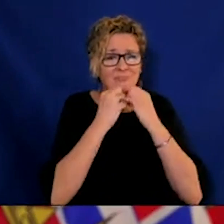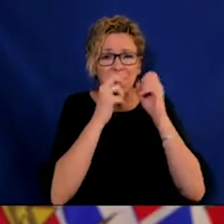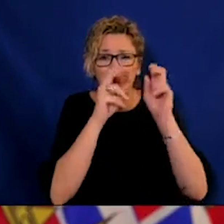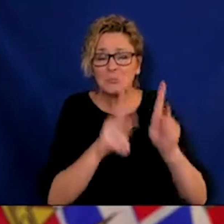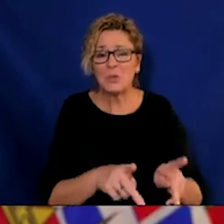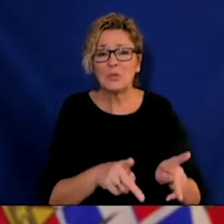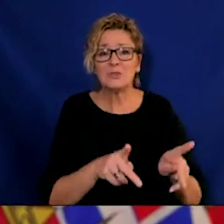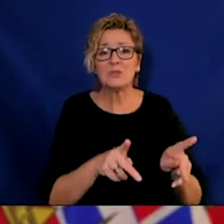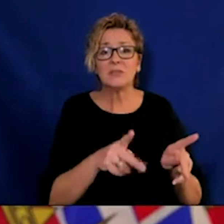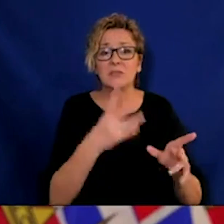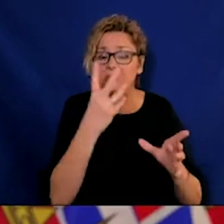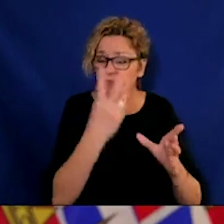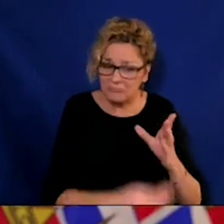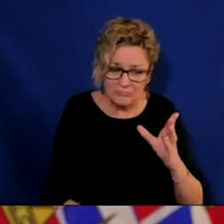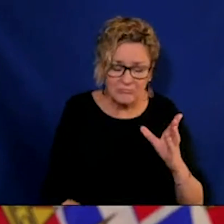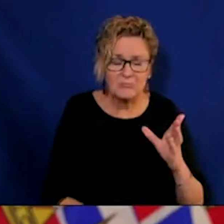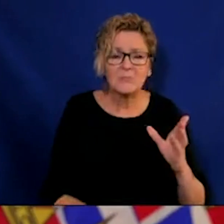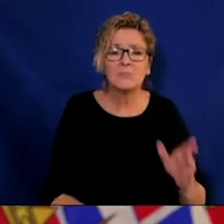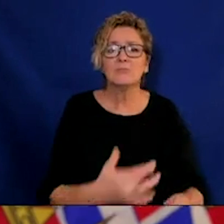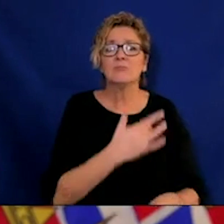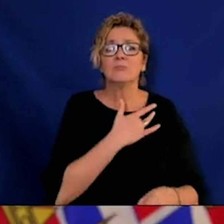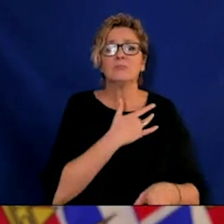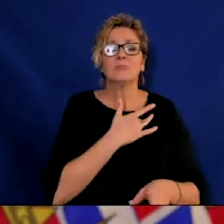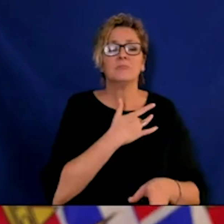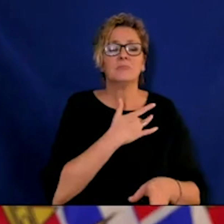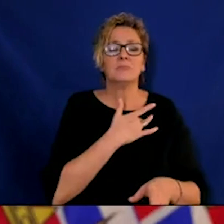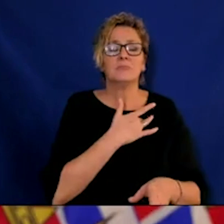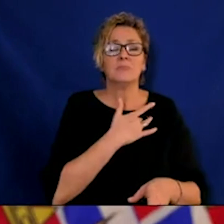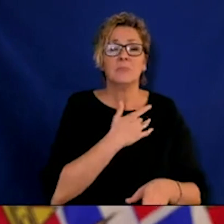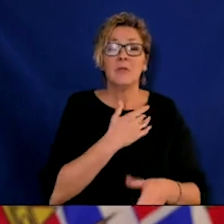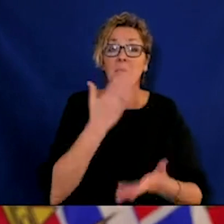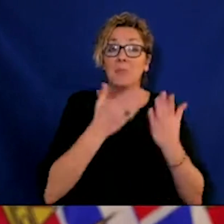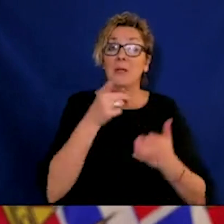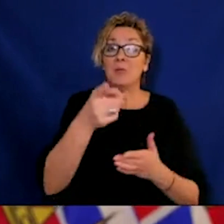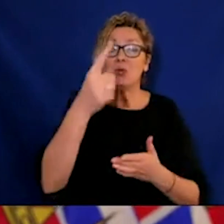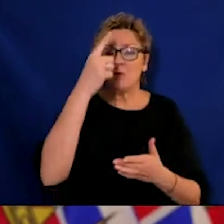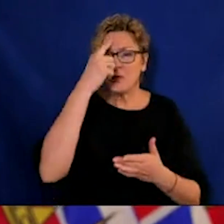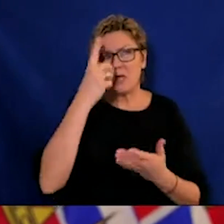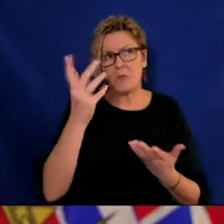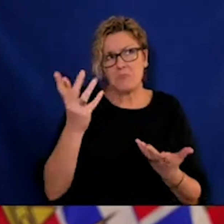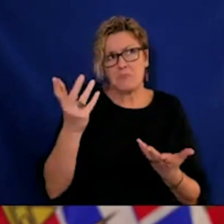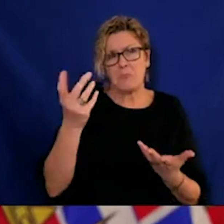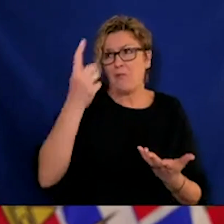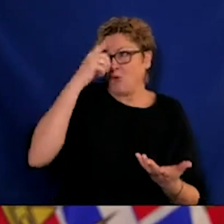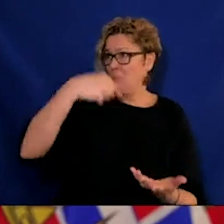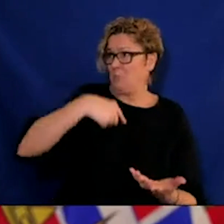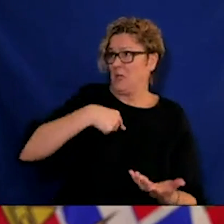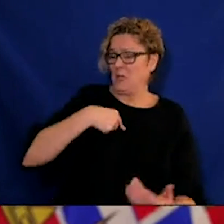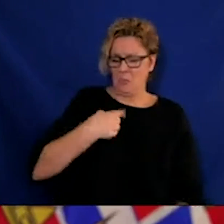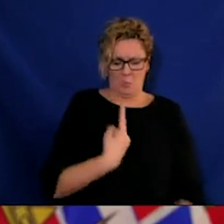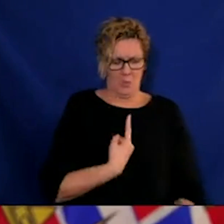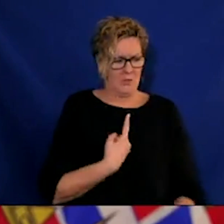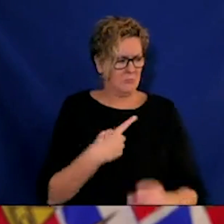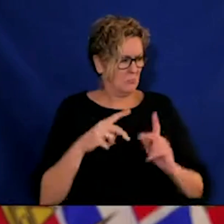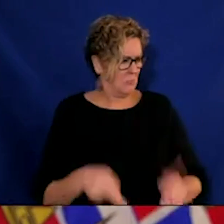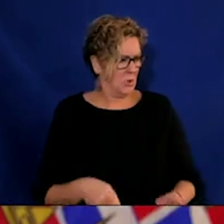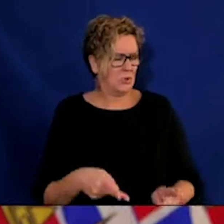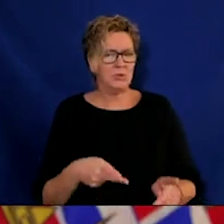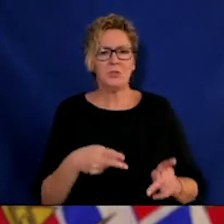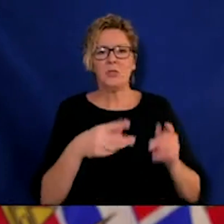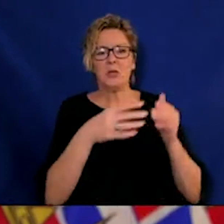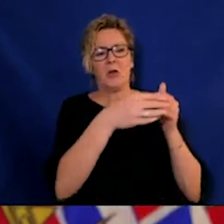and we all mourn their loss. If you are thinking that it may be okay to bend the rules,